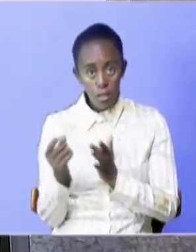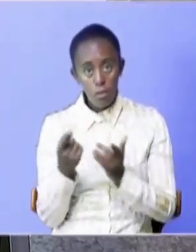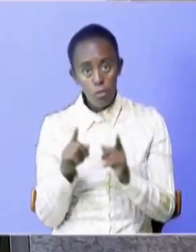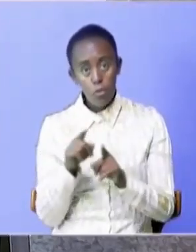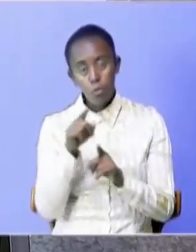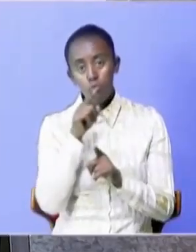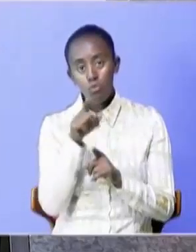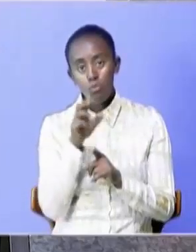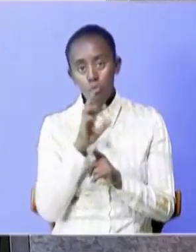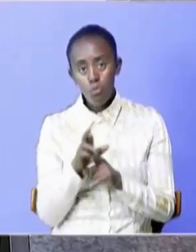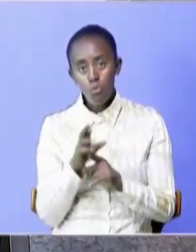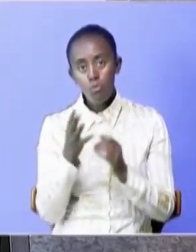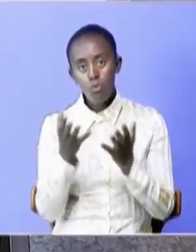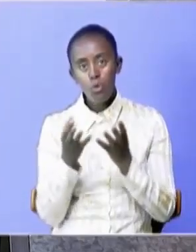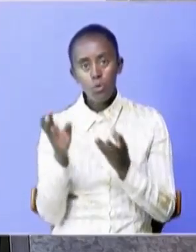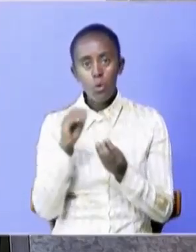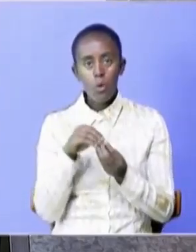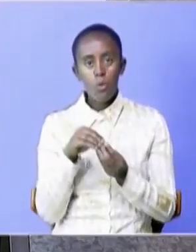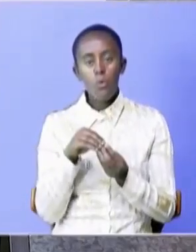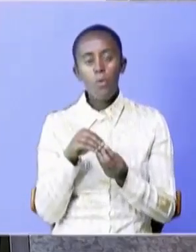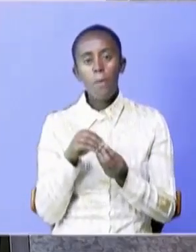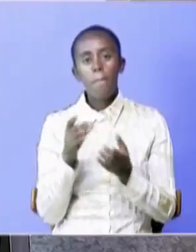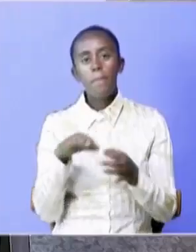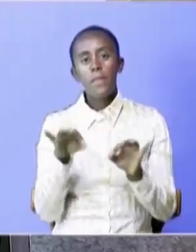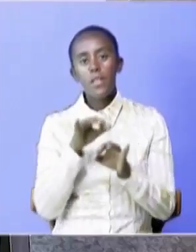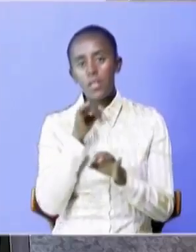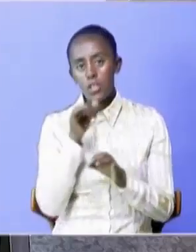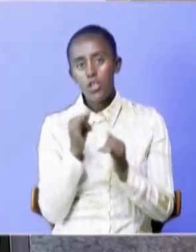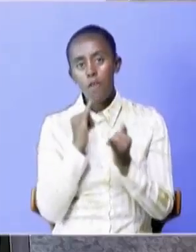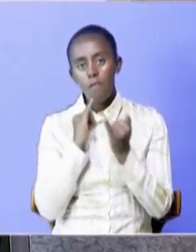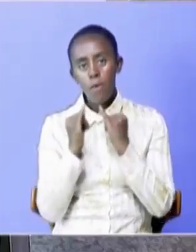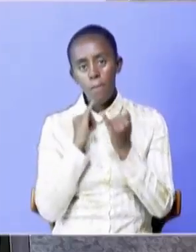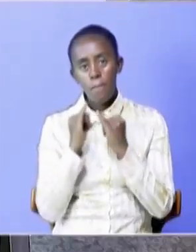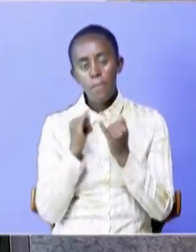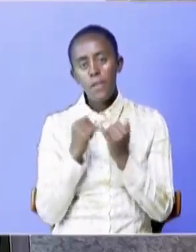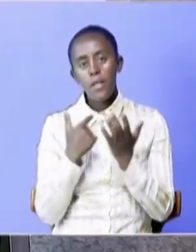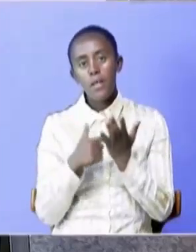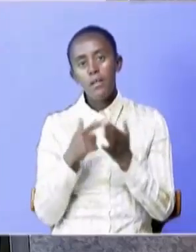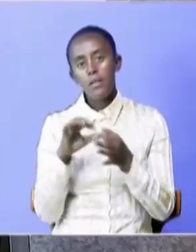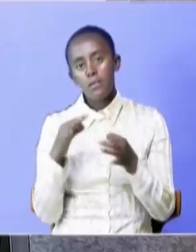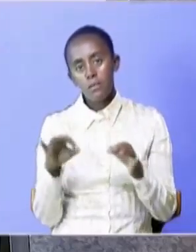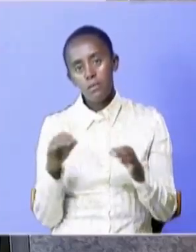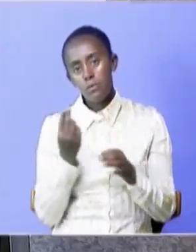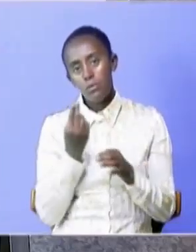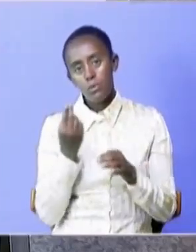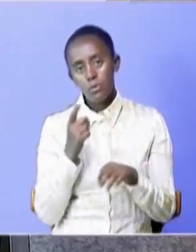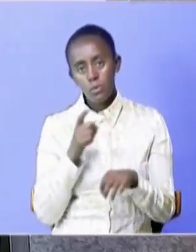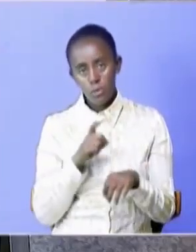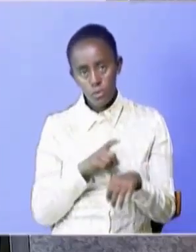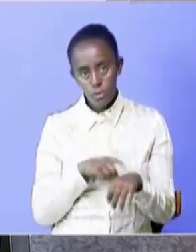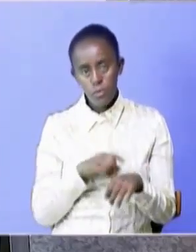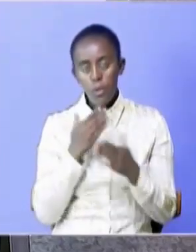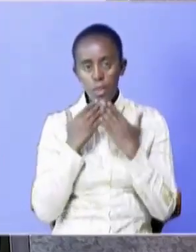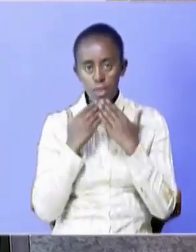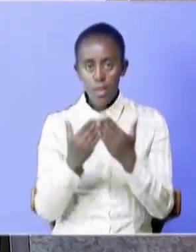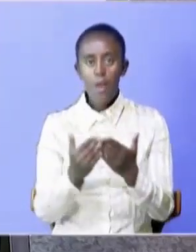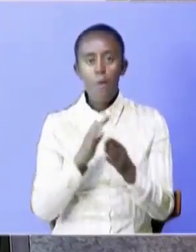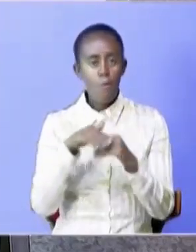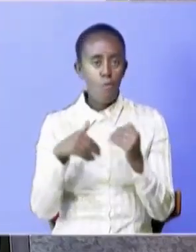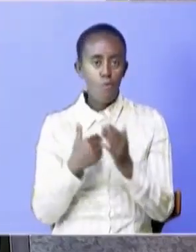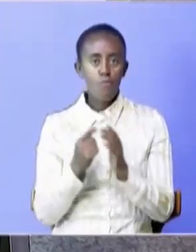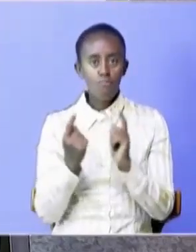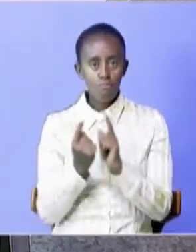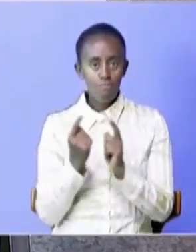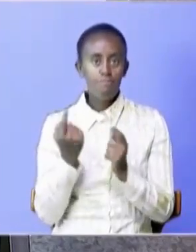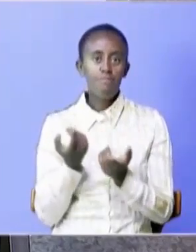you want to add non-essential information in a sentence, you also use it. So thank you all for